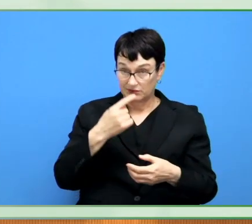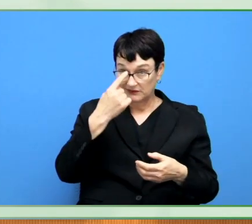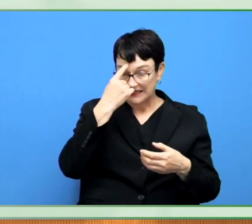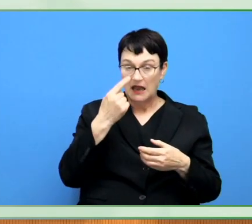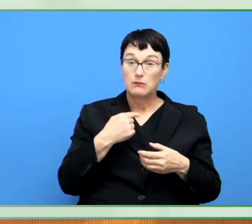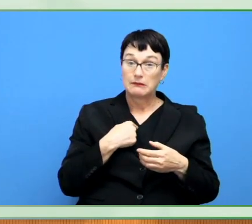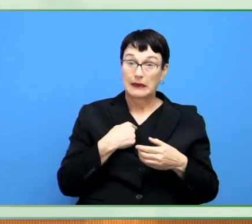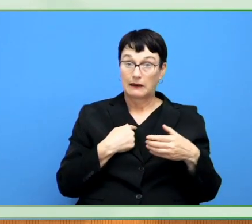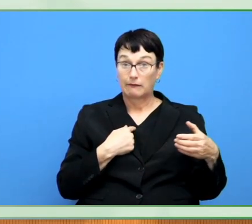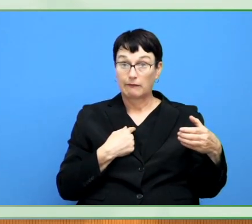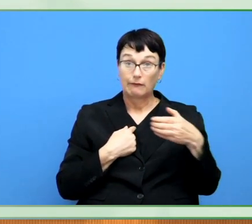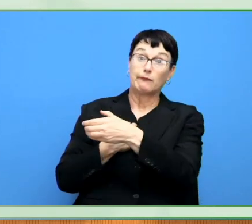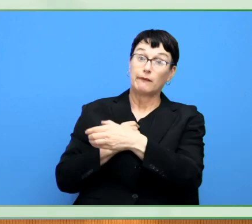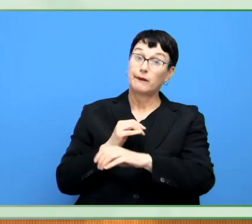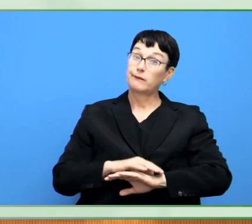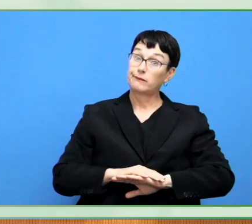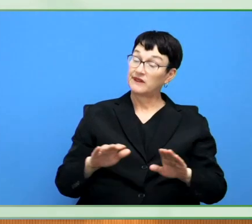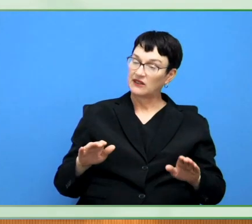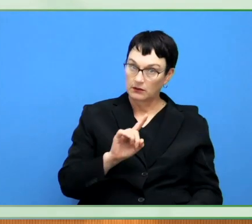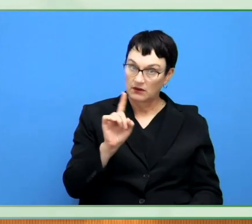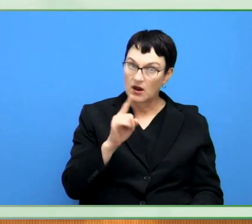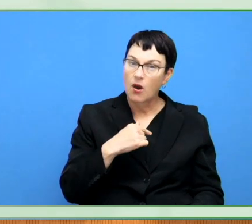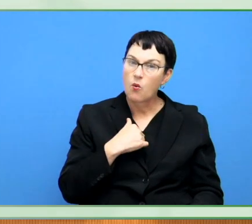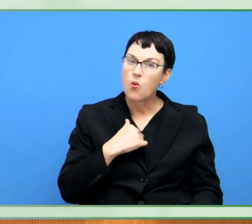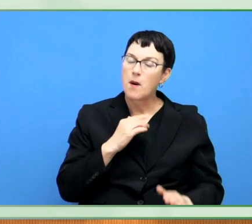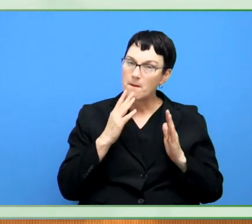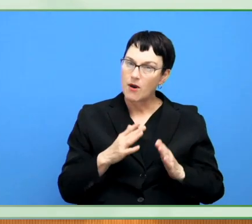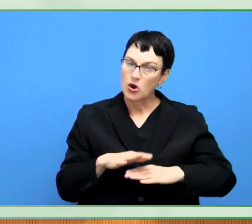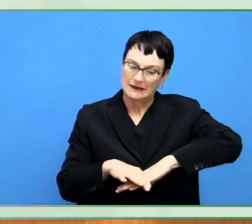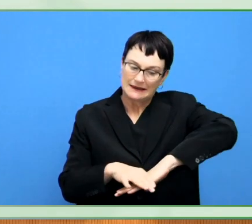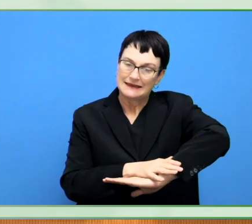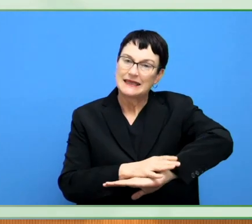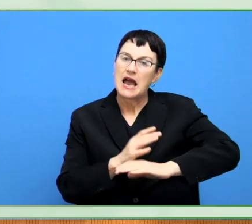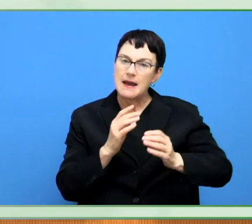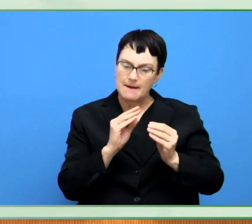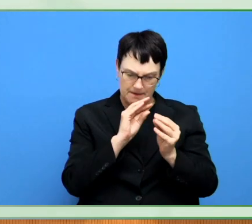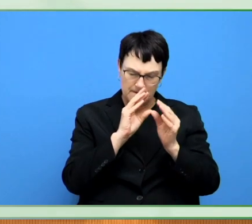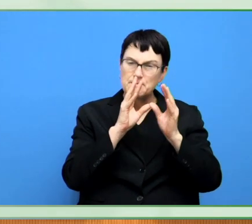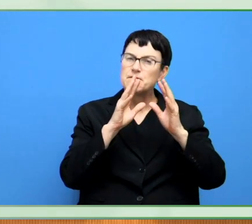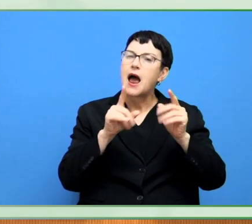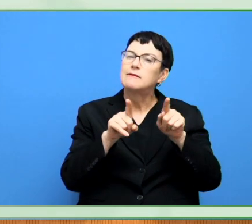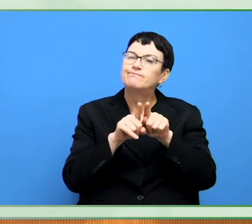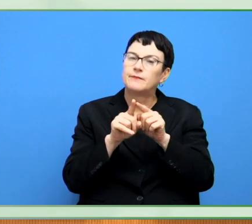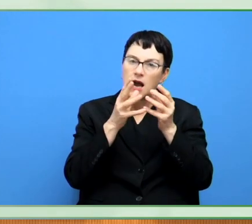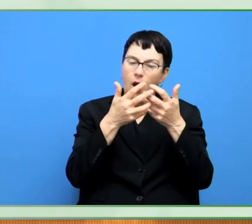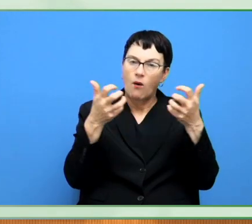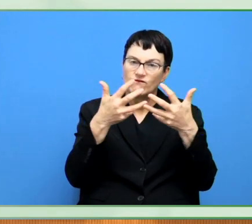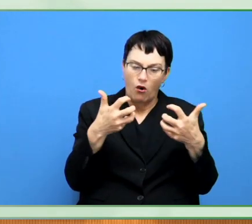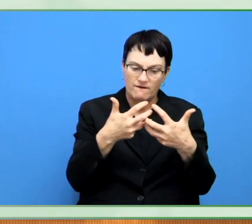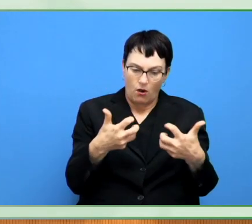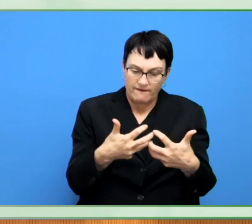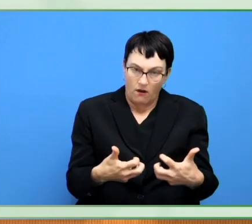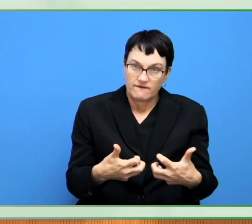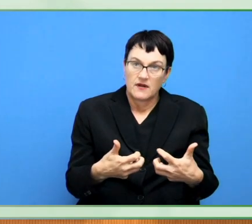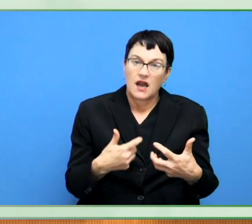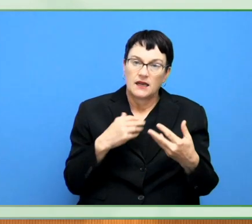across the ocean. We actually break it down into the usable pieces so that when we send it to a clinic on the other side of the